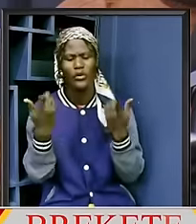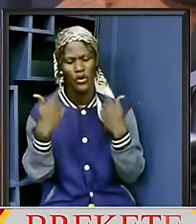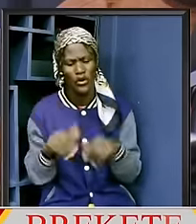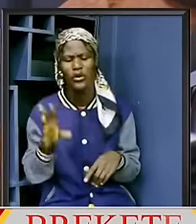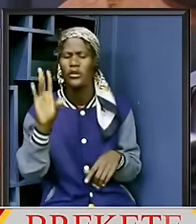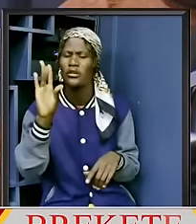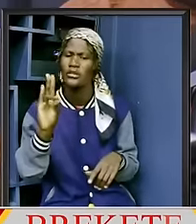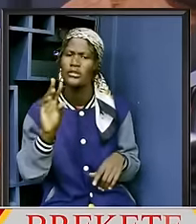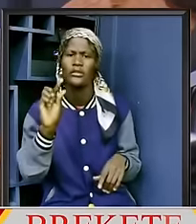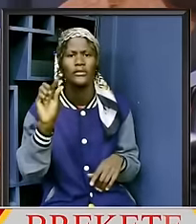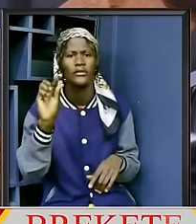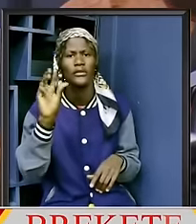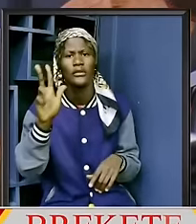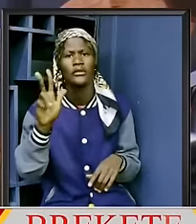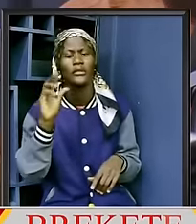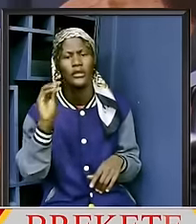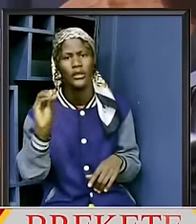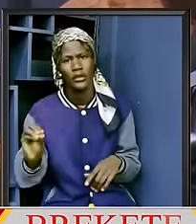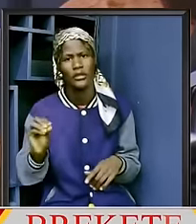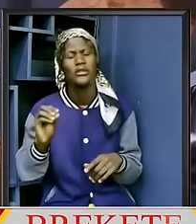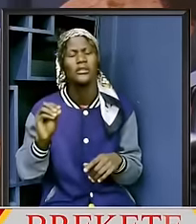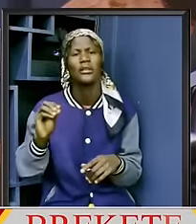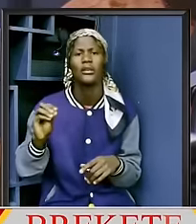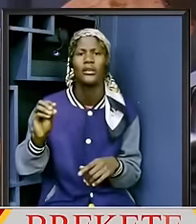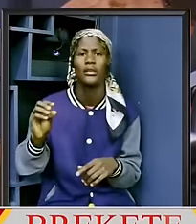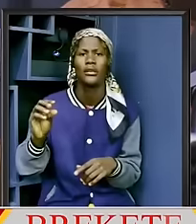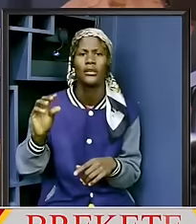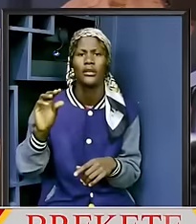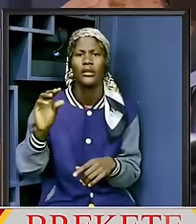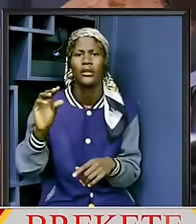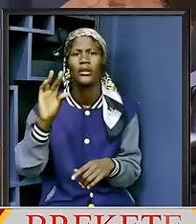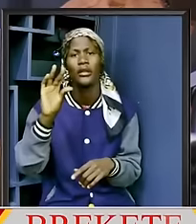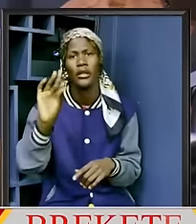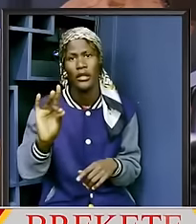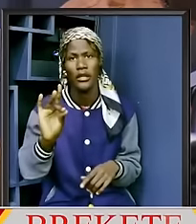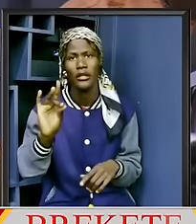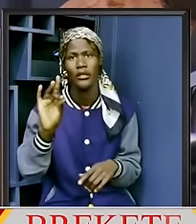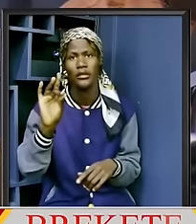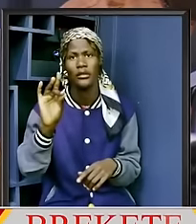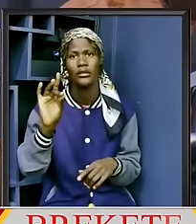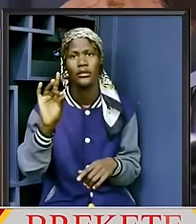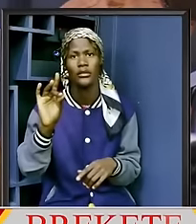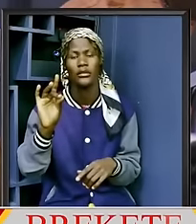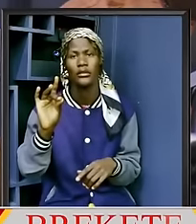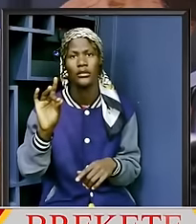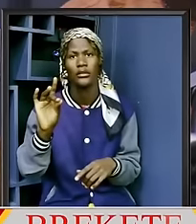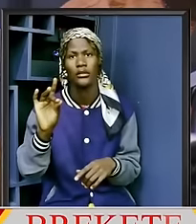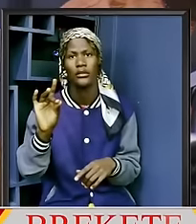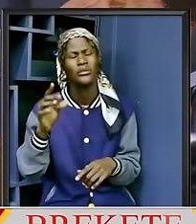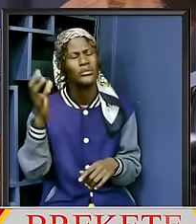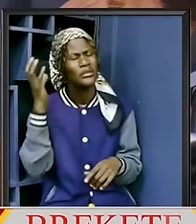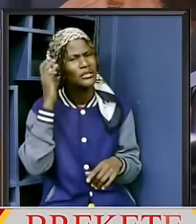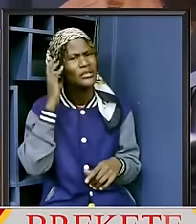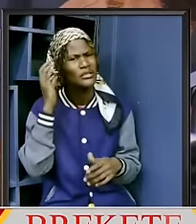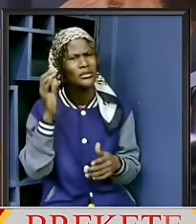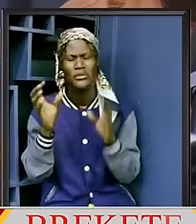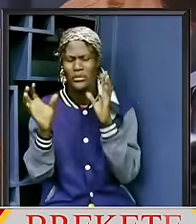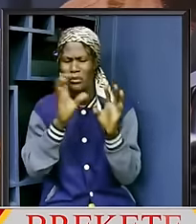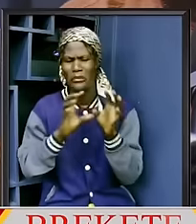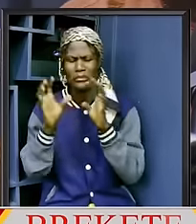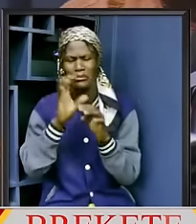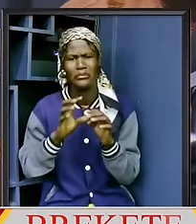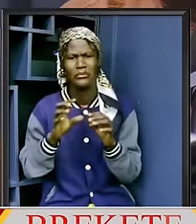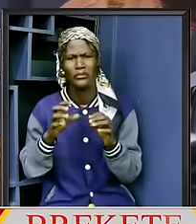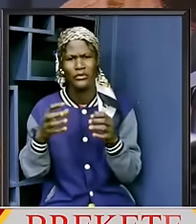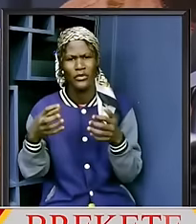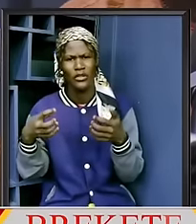come 7:38, we release them, may them go? The way they sound from the conversation is that they